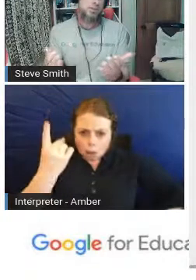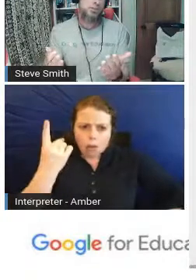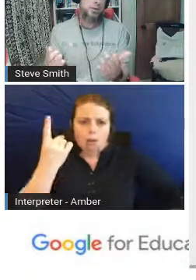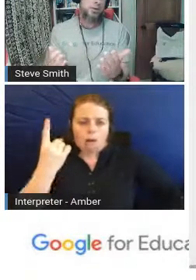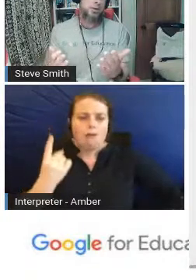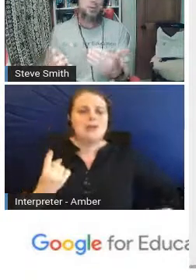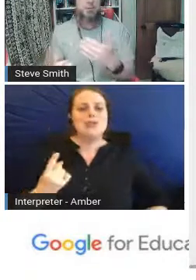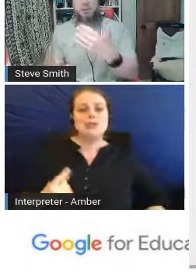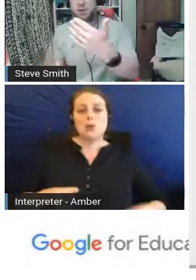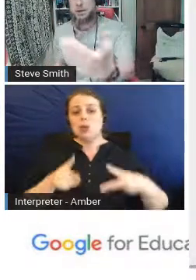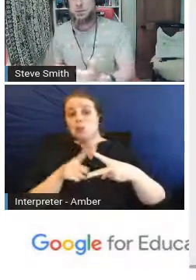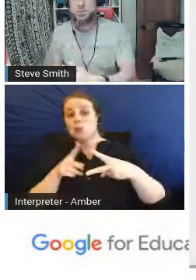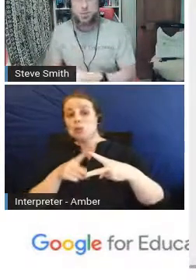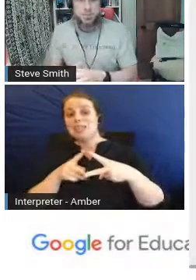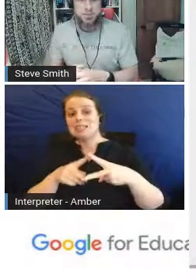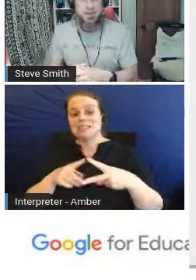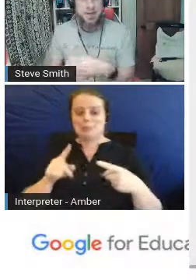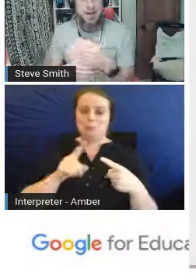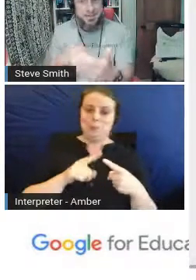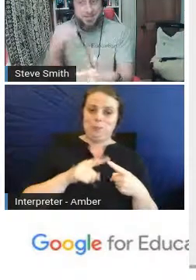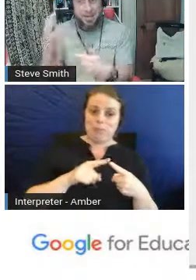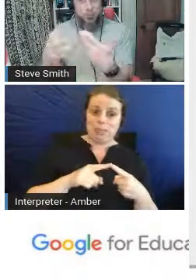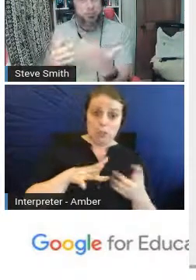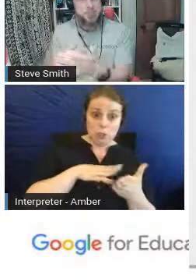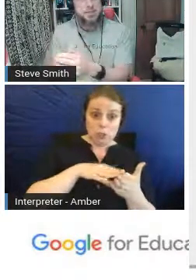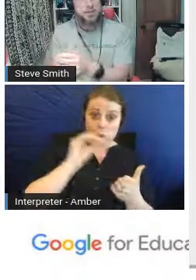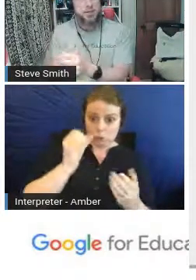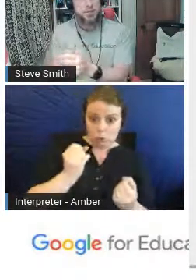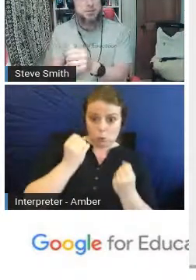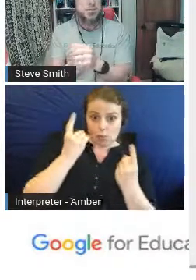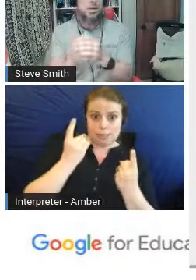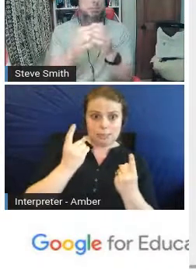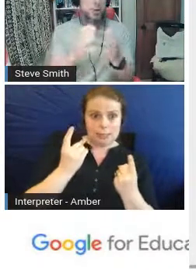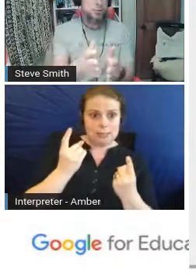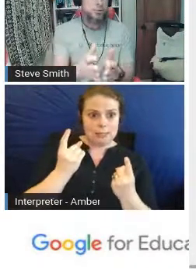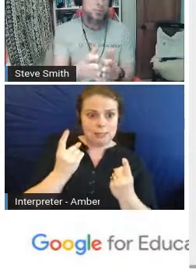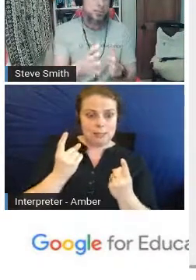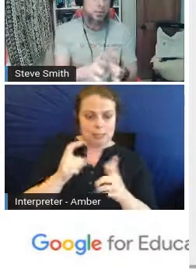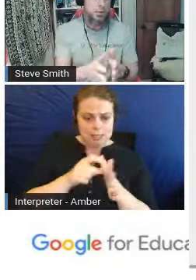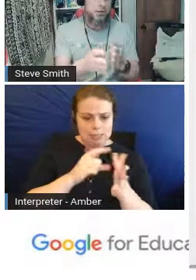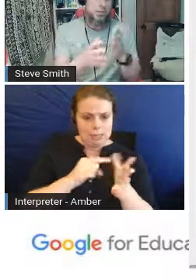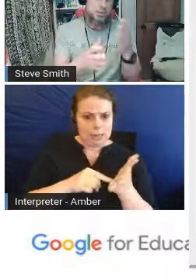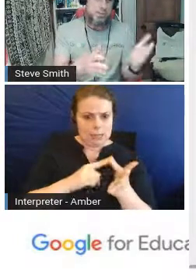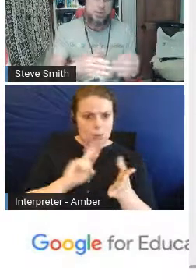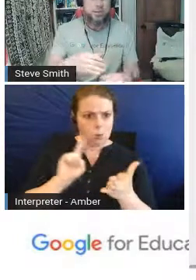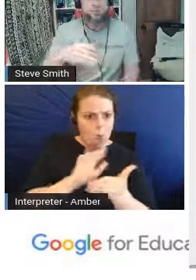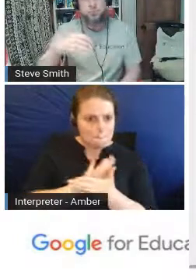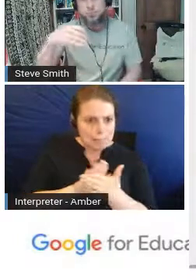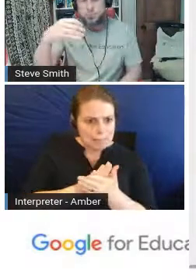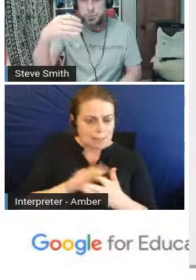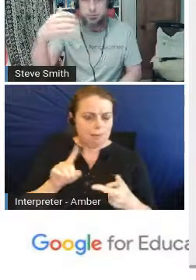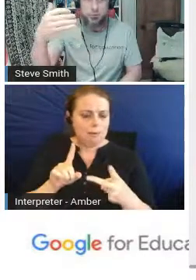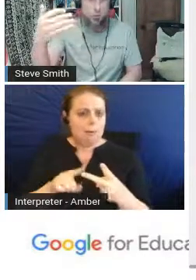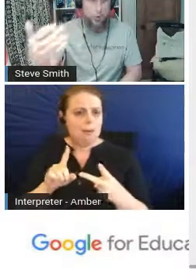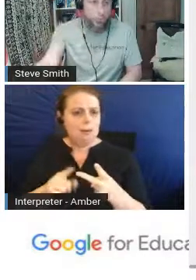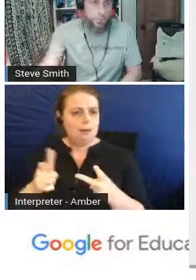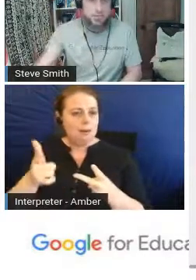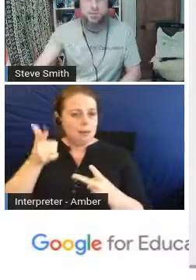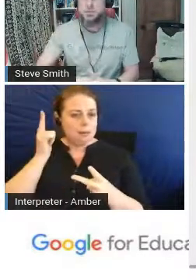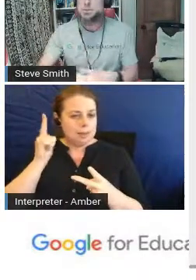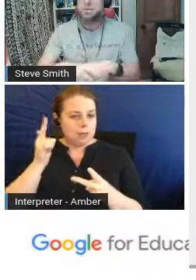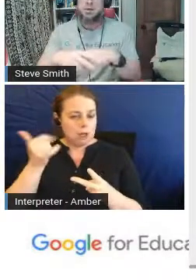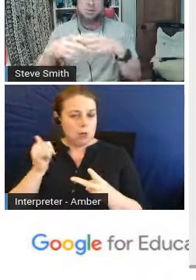that I see. The ability for students to actually understand what big data means, but also the ability for a teacher, for a